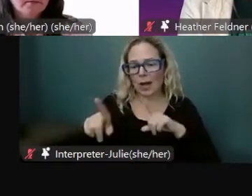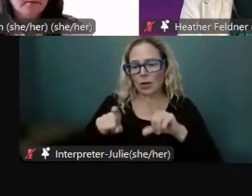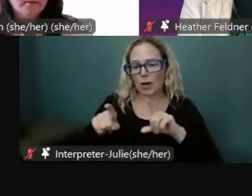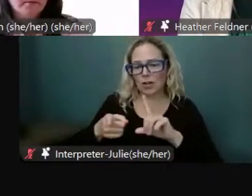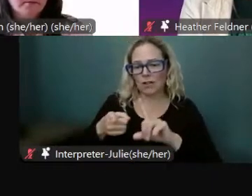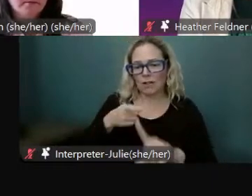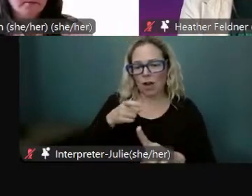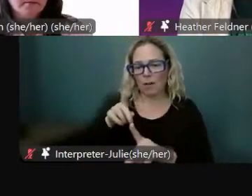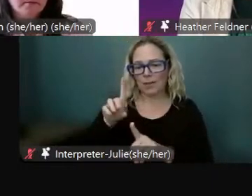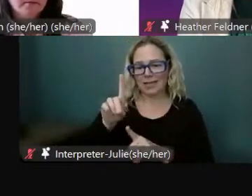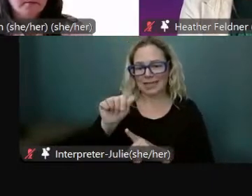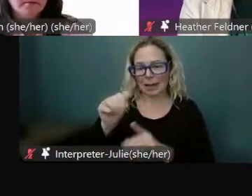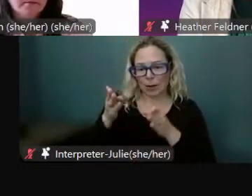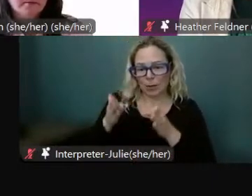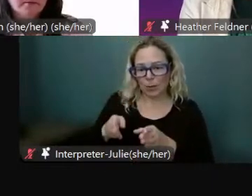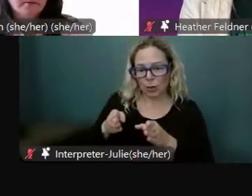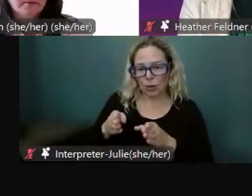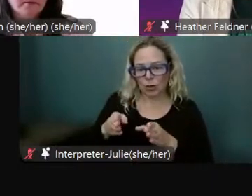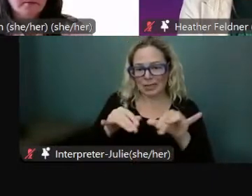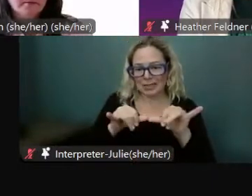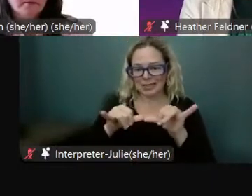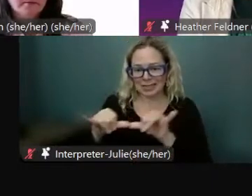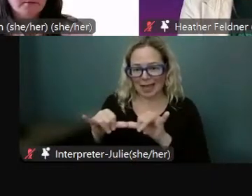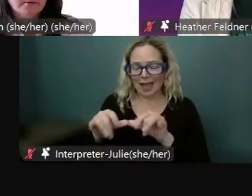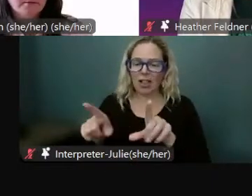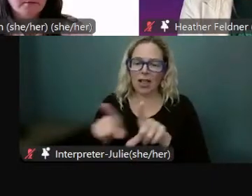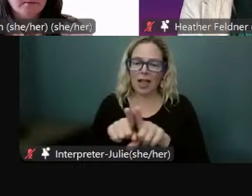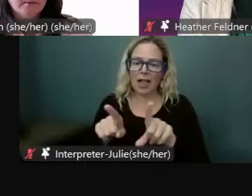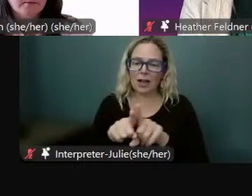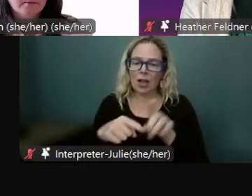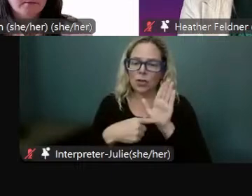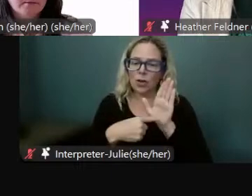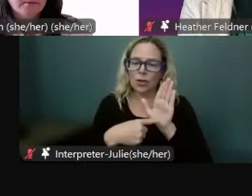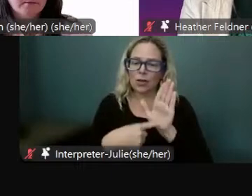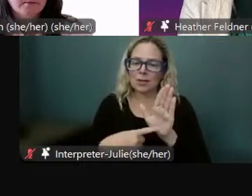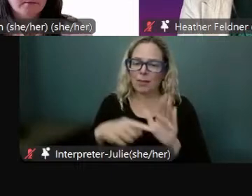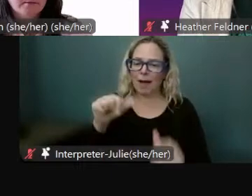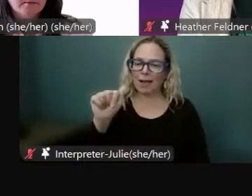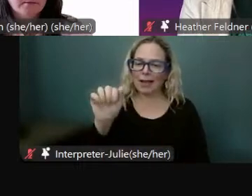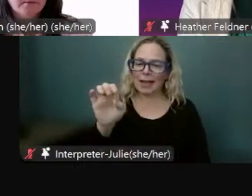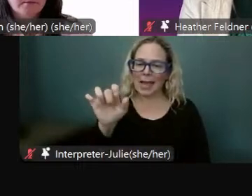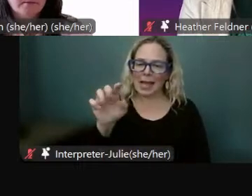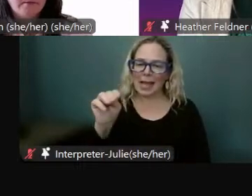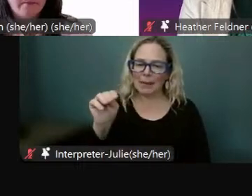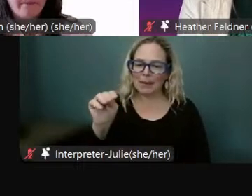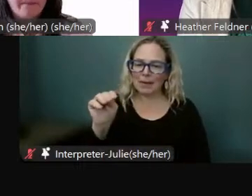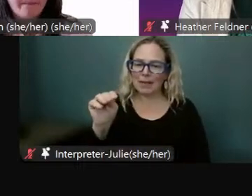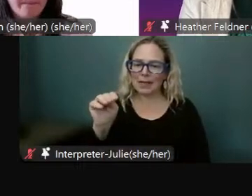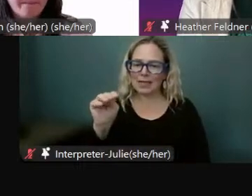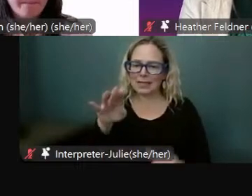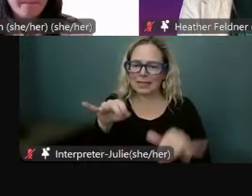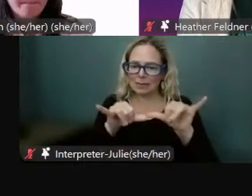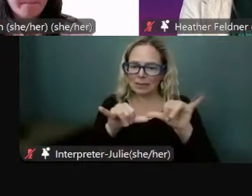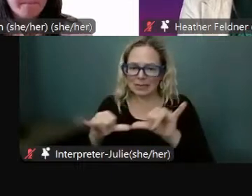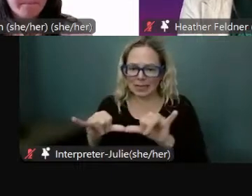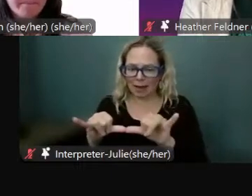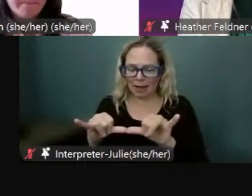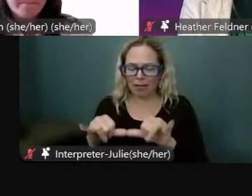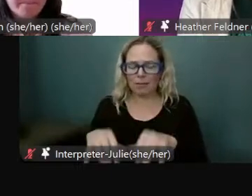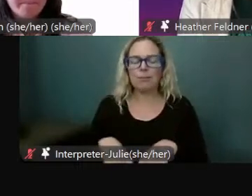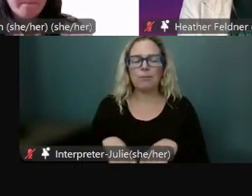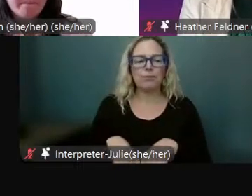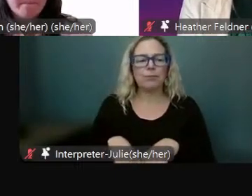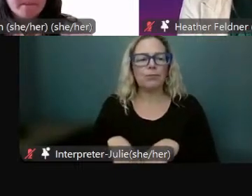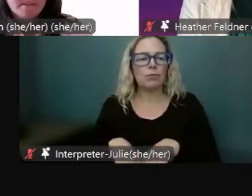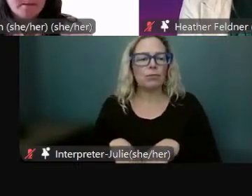Persons scale, and the Symbolic Ableism scale, a scale developed by Dr. Friedman and her colleagues. So,